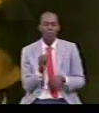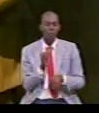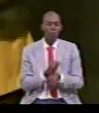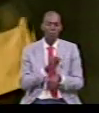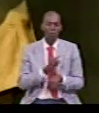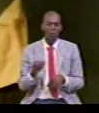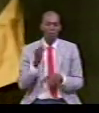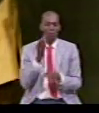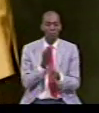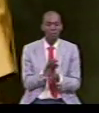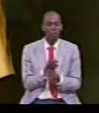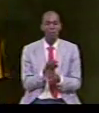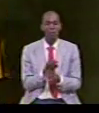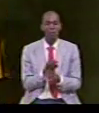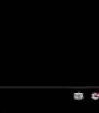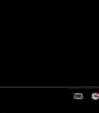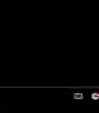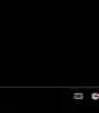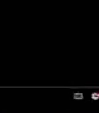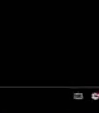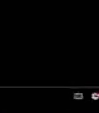is faith, decisive